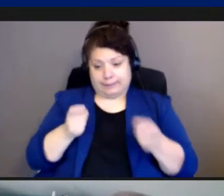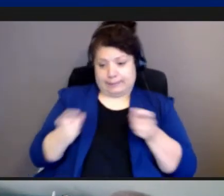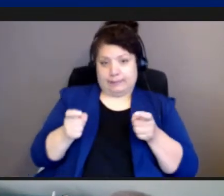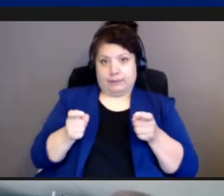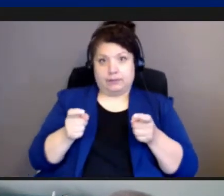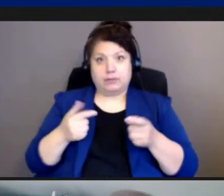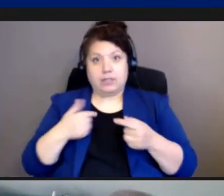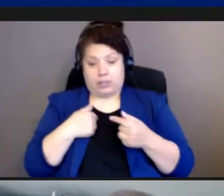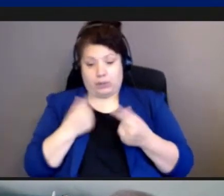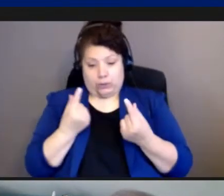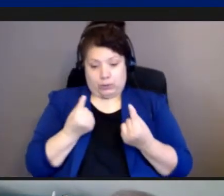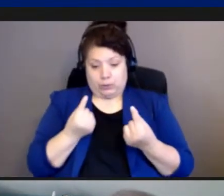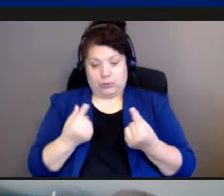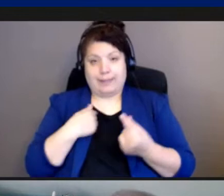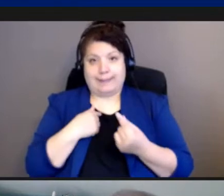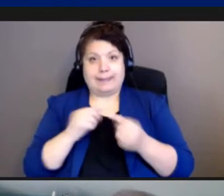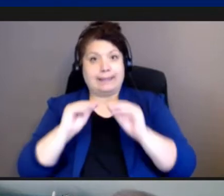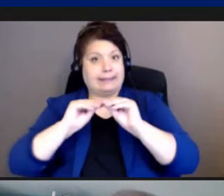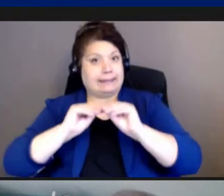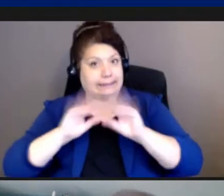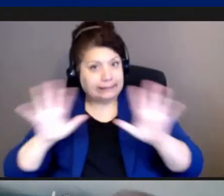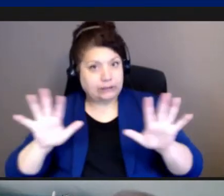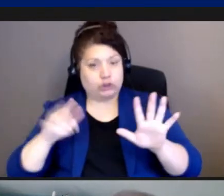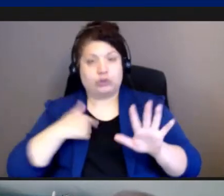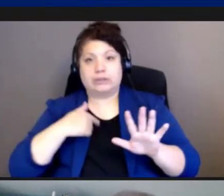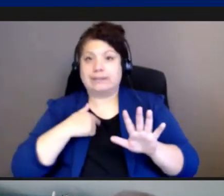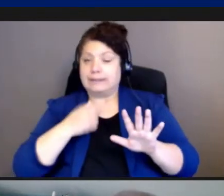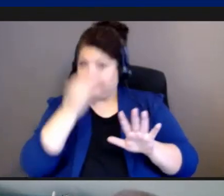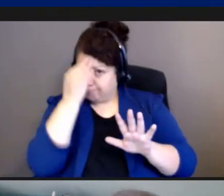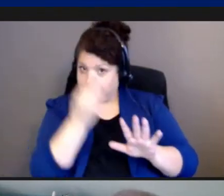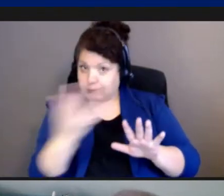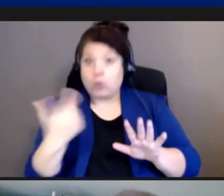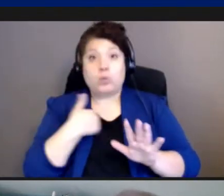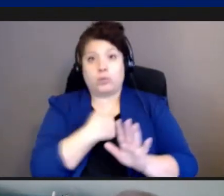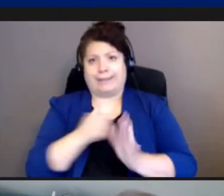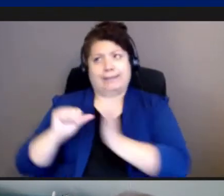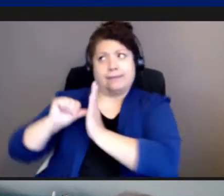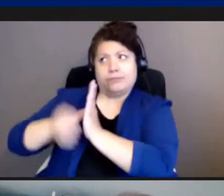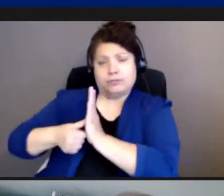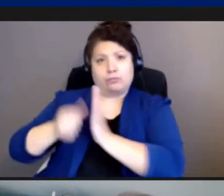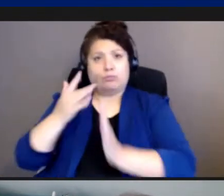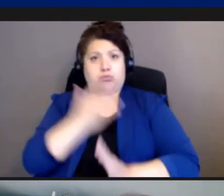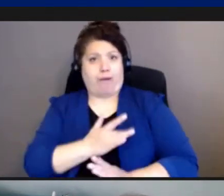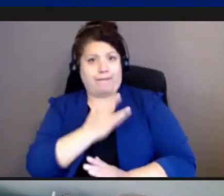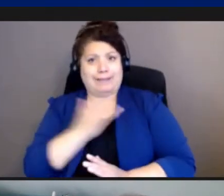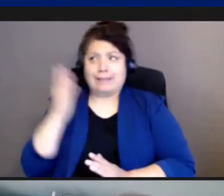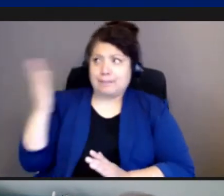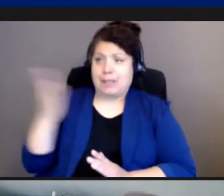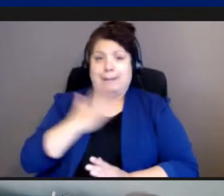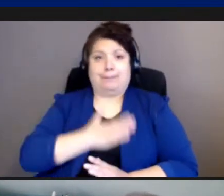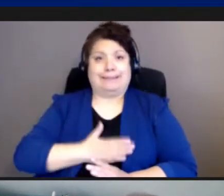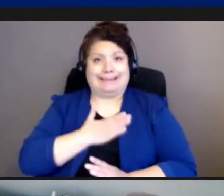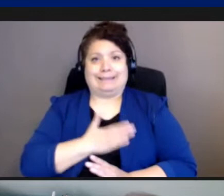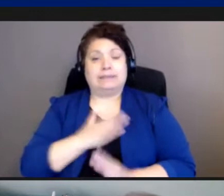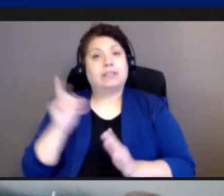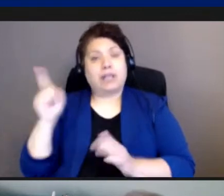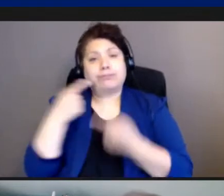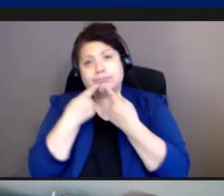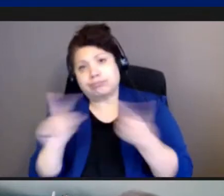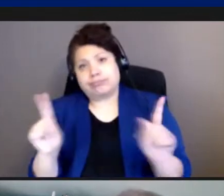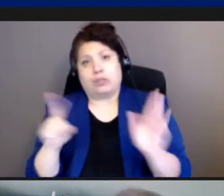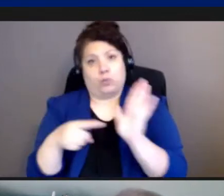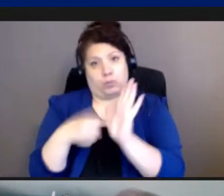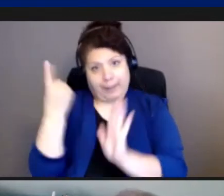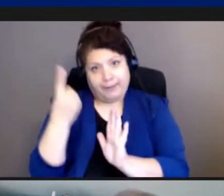clear communication. So we've been stressing that to the province, and I think that in recent days it's become much, much clearer.